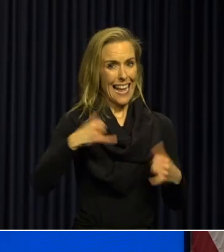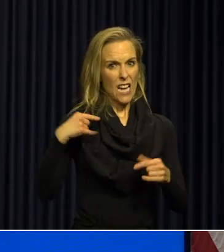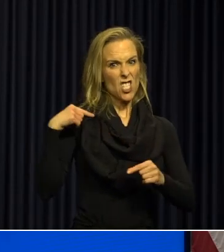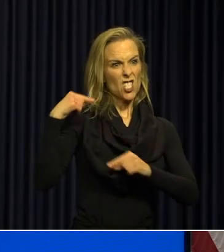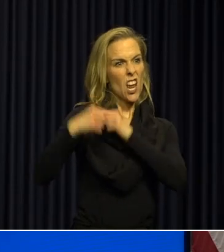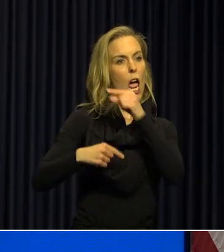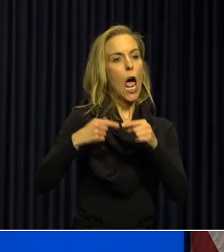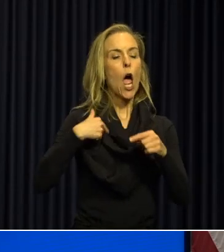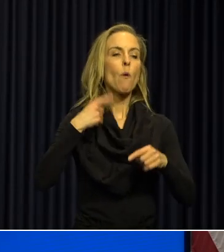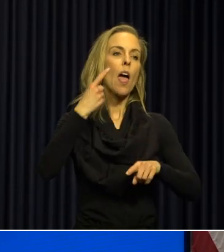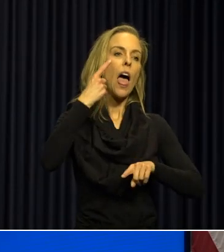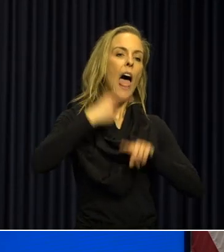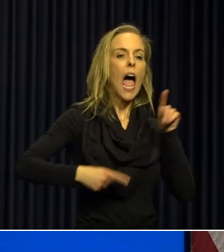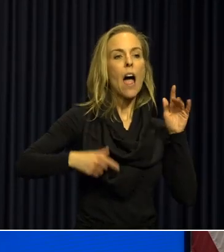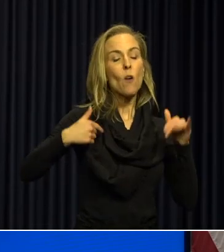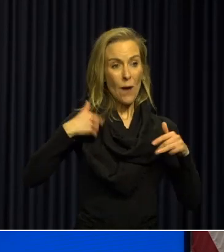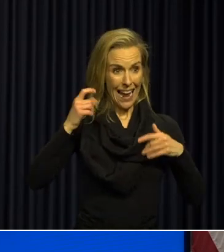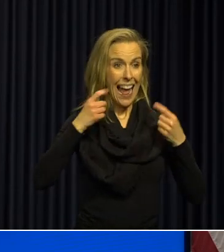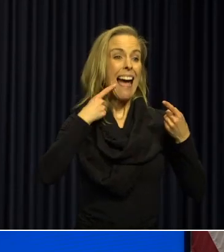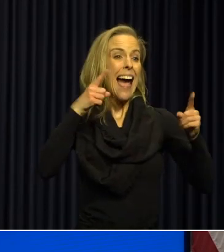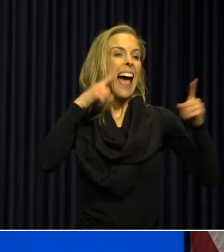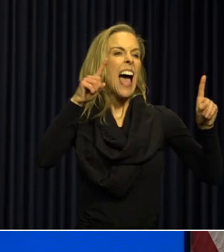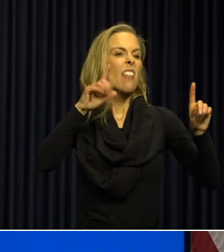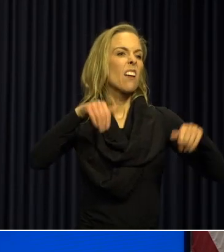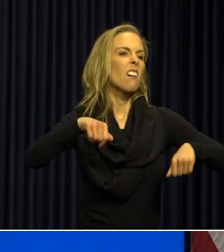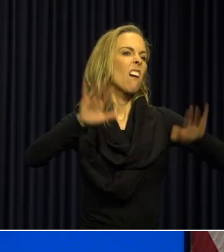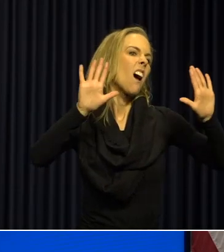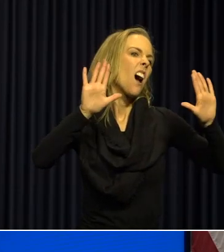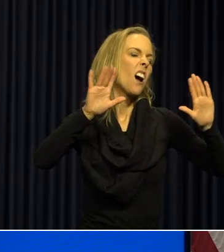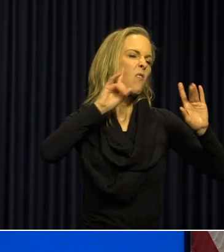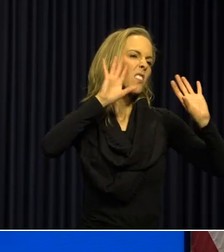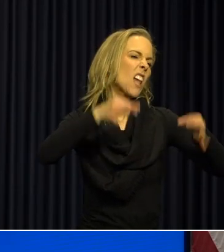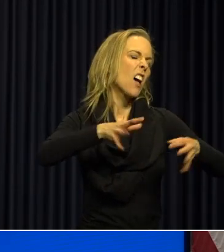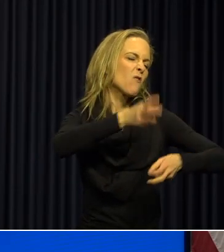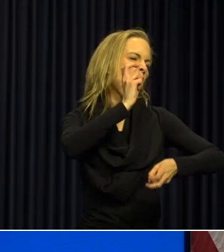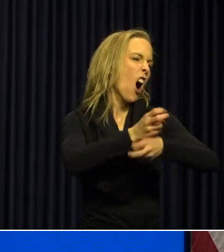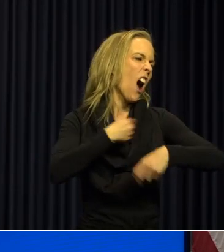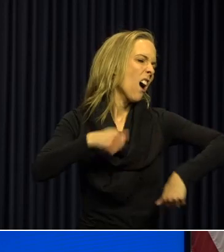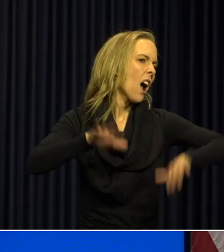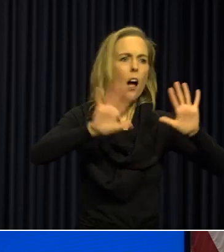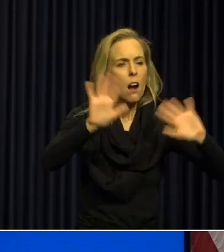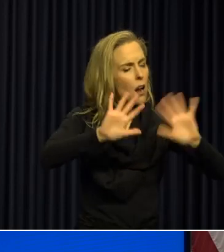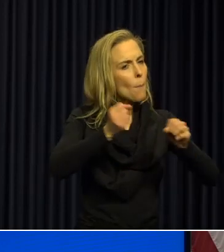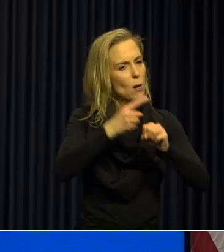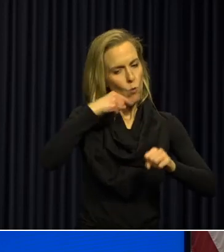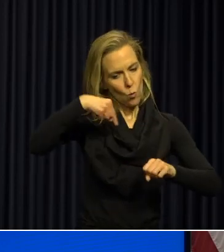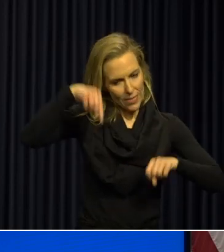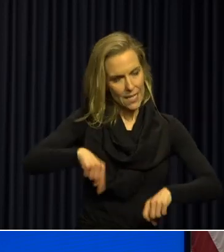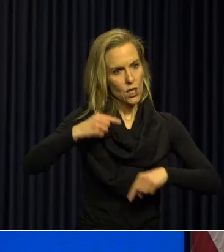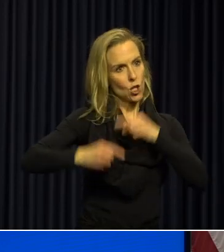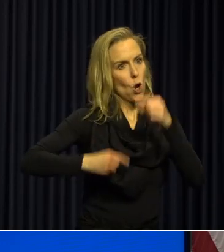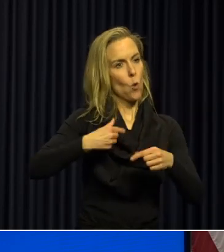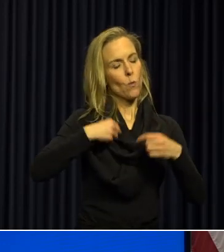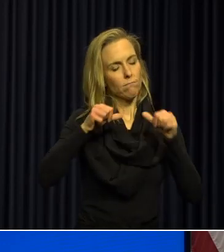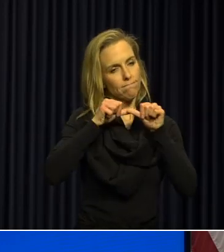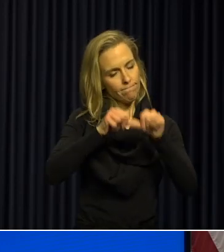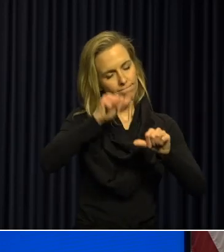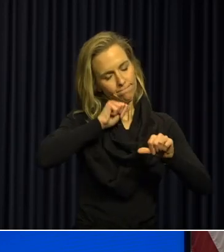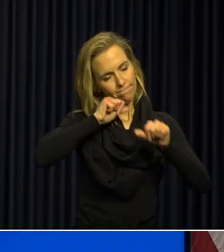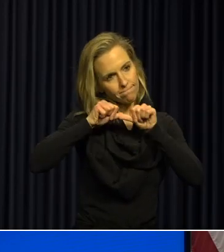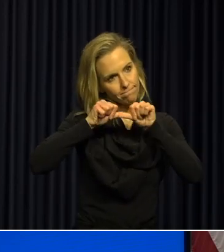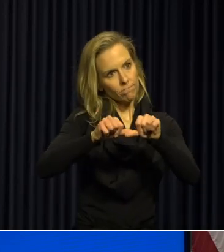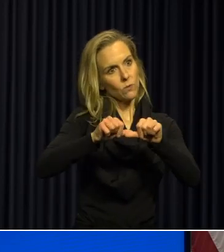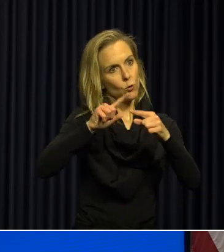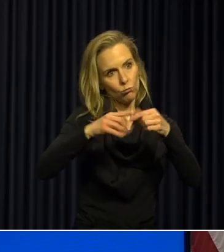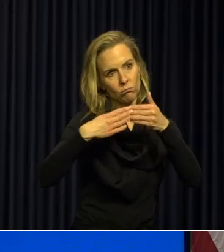got halfway through beating COVID-19 and then decided it was just too hard. Let's make sure that we continue to do